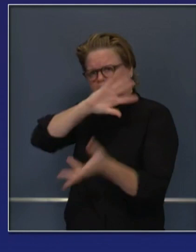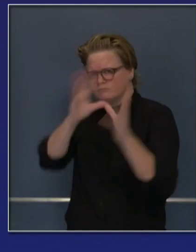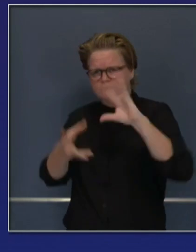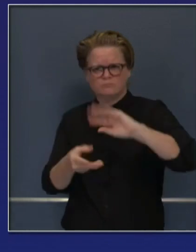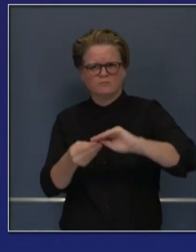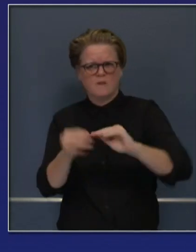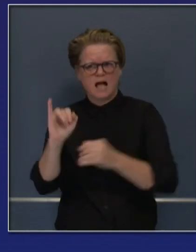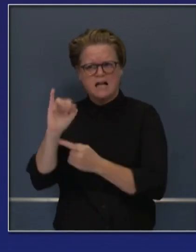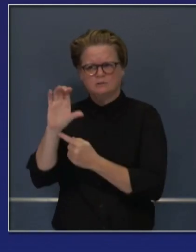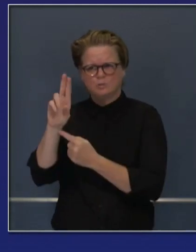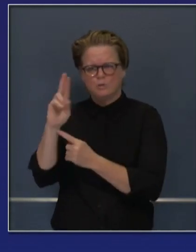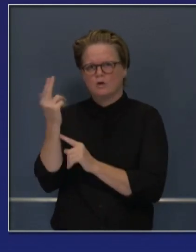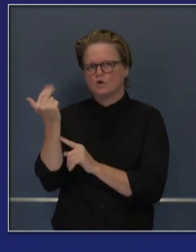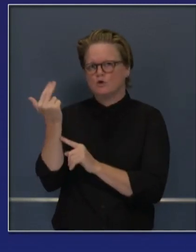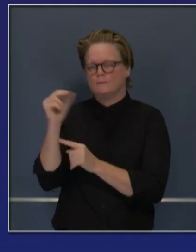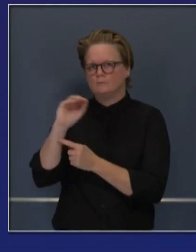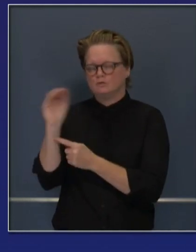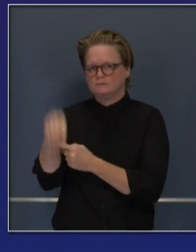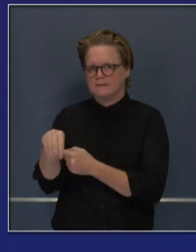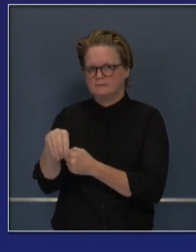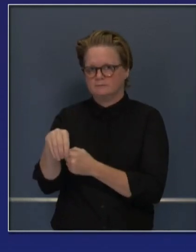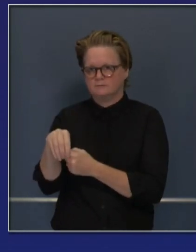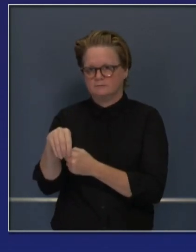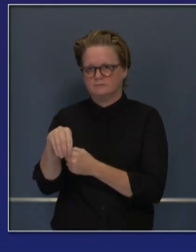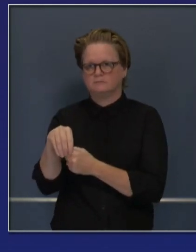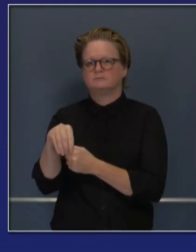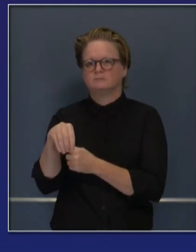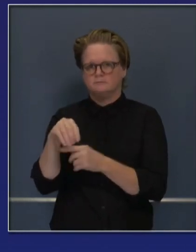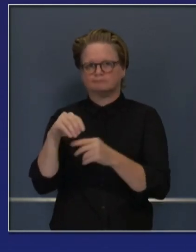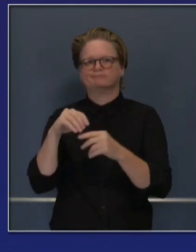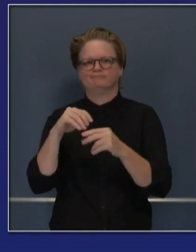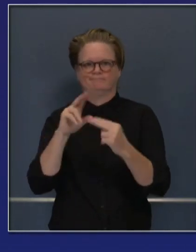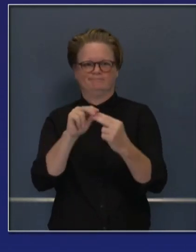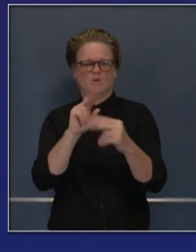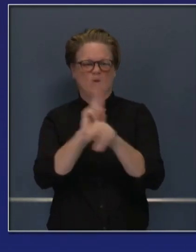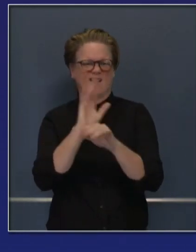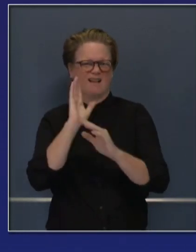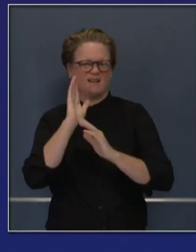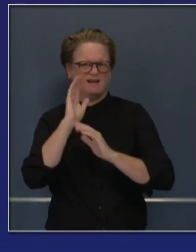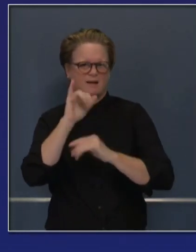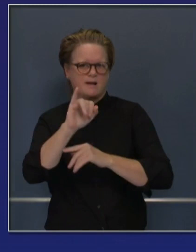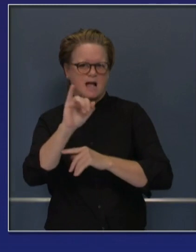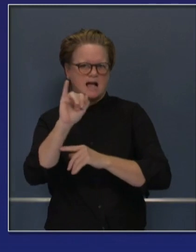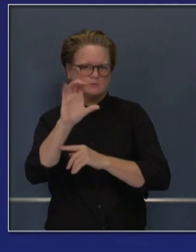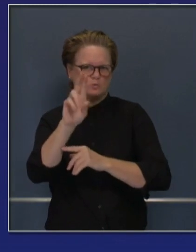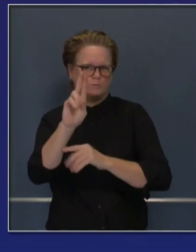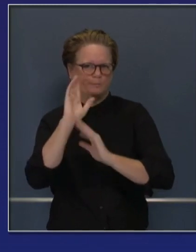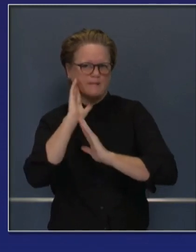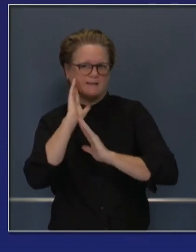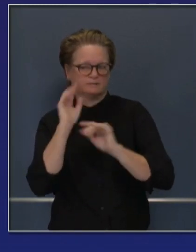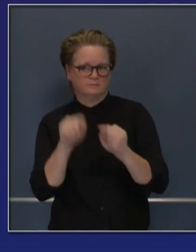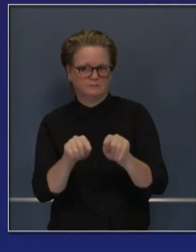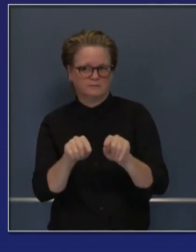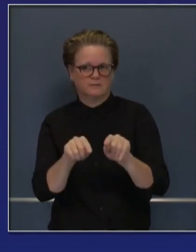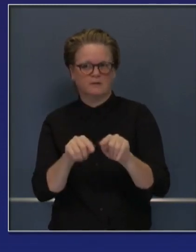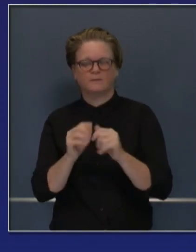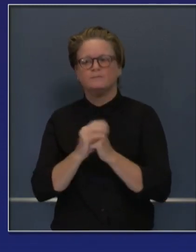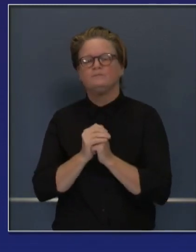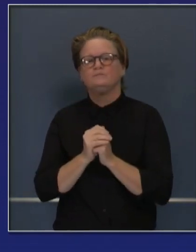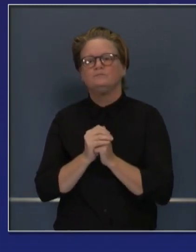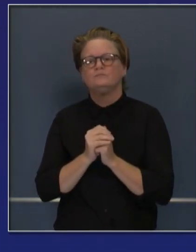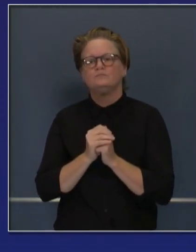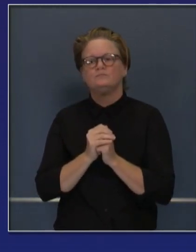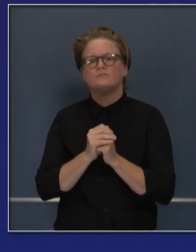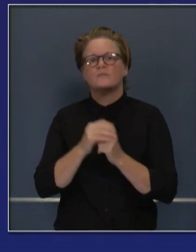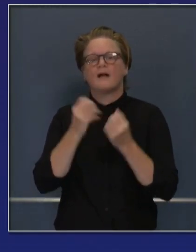currently in our critical care system. Still 20+ thousand, almost 21,000 ventilators available. Again,